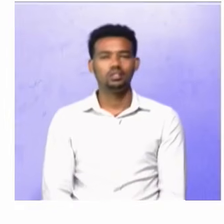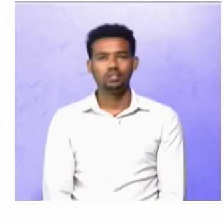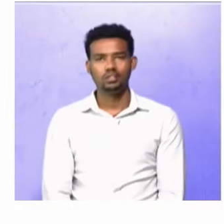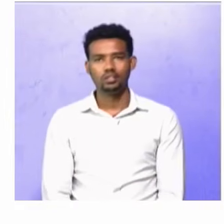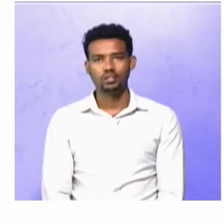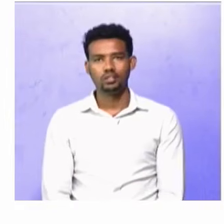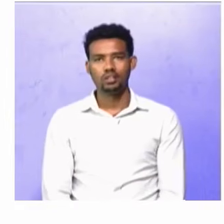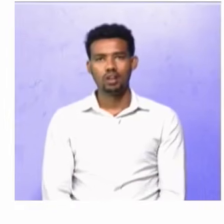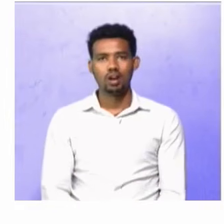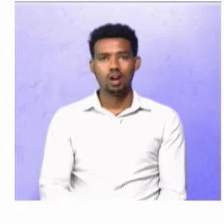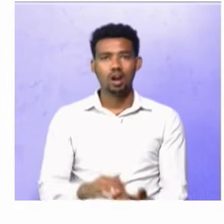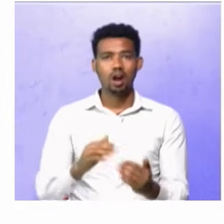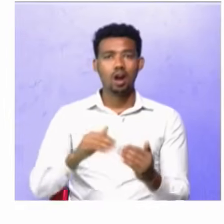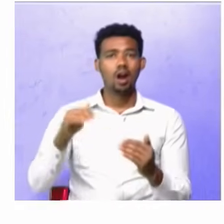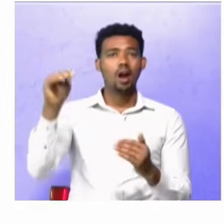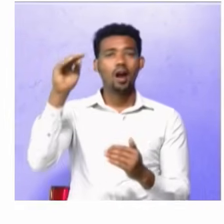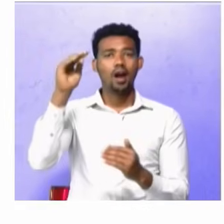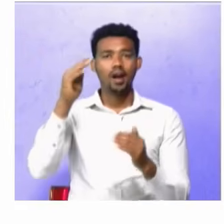higher,